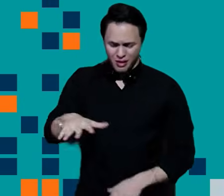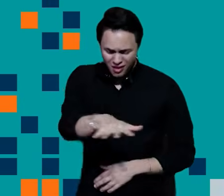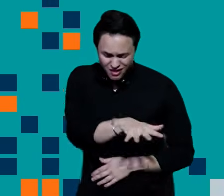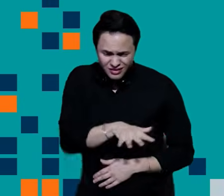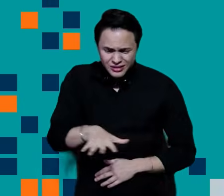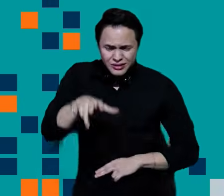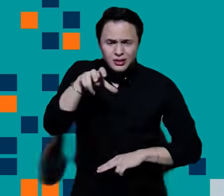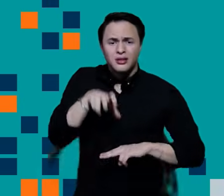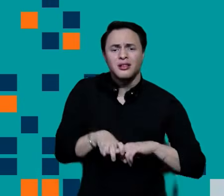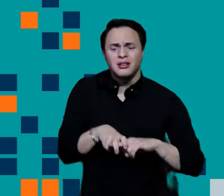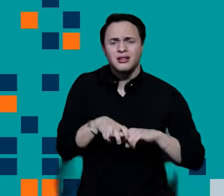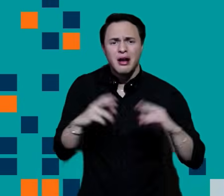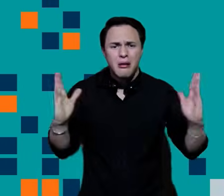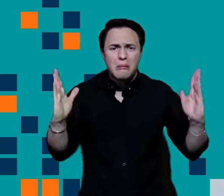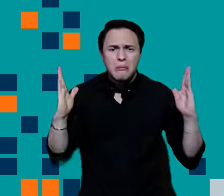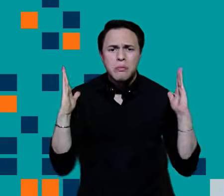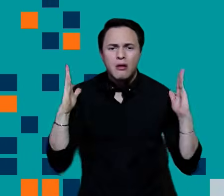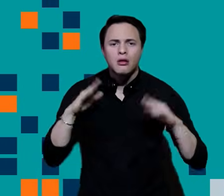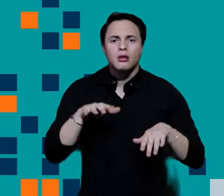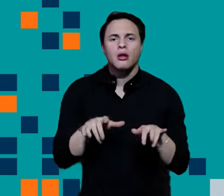as this? Hands up.